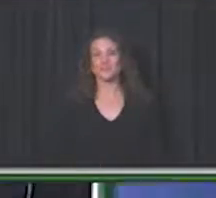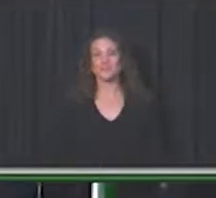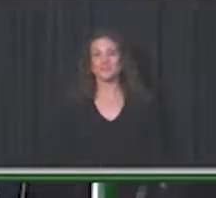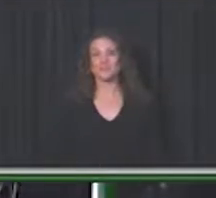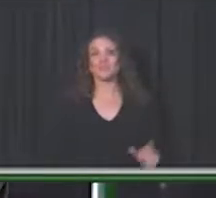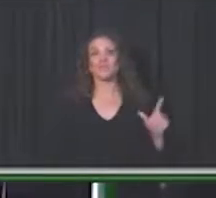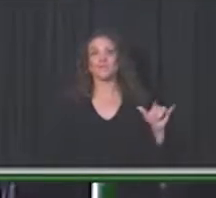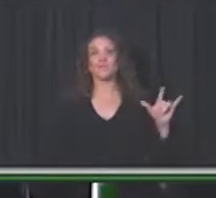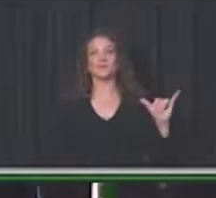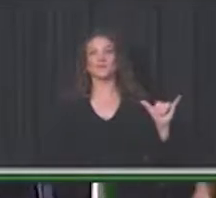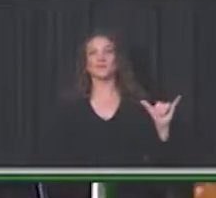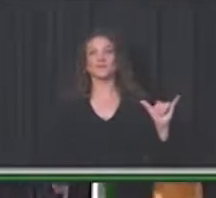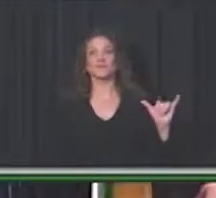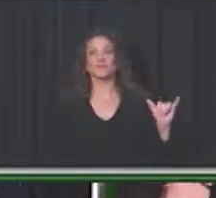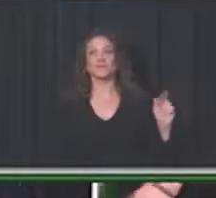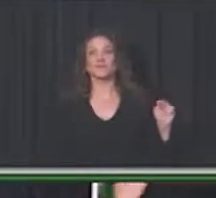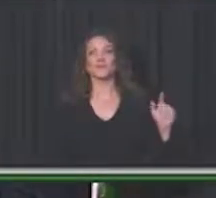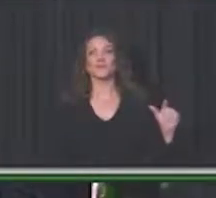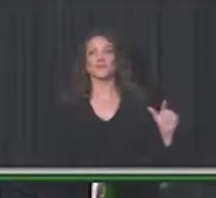Lily Yang.